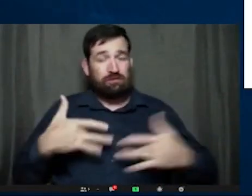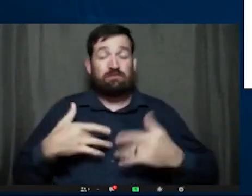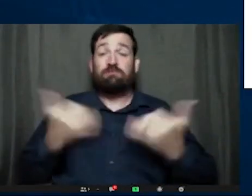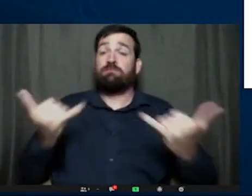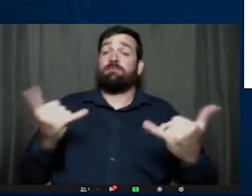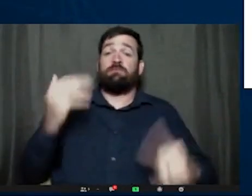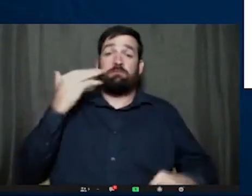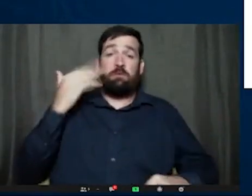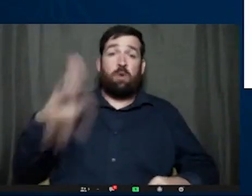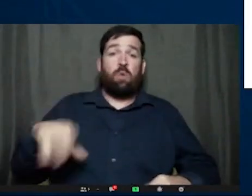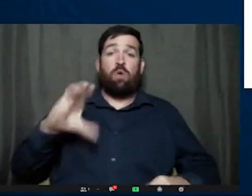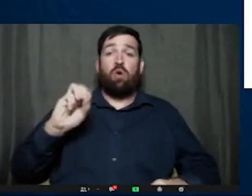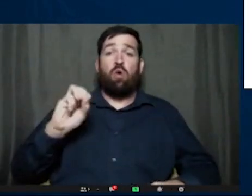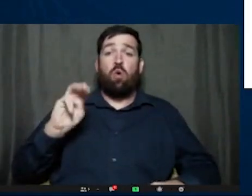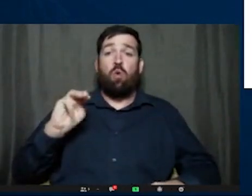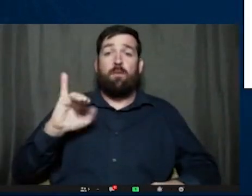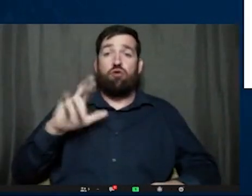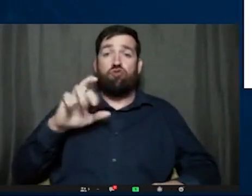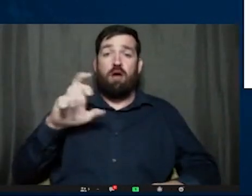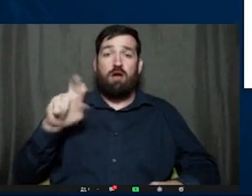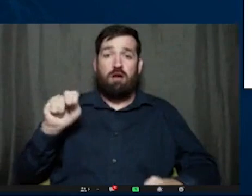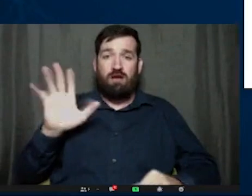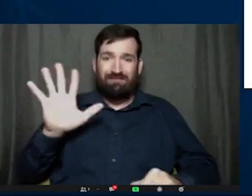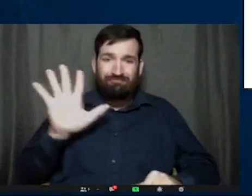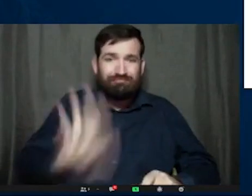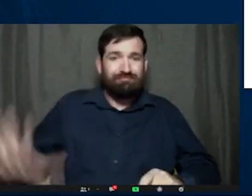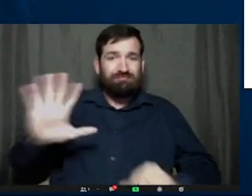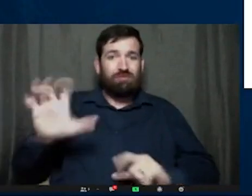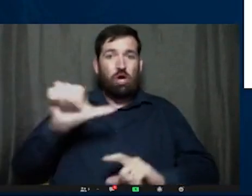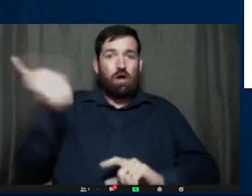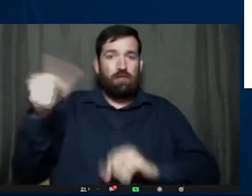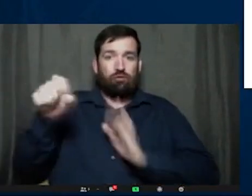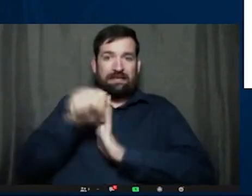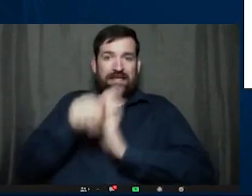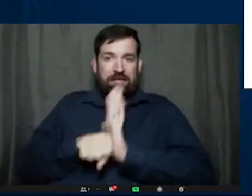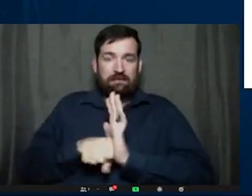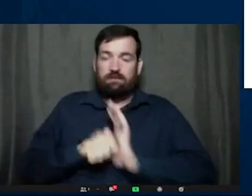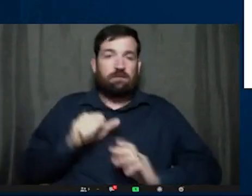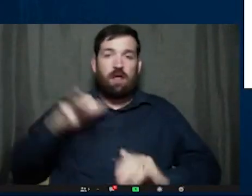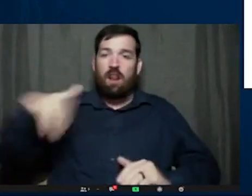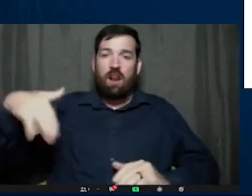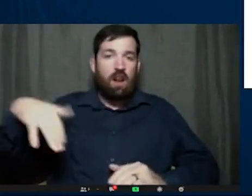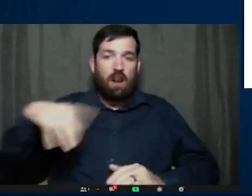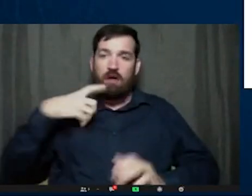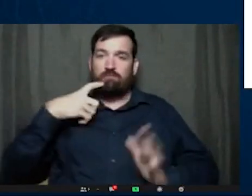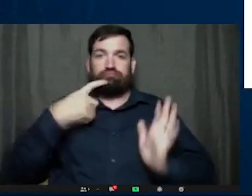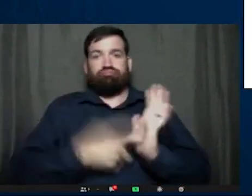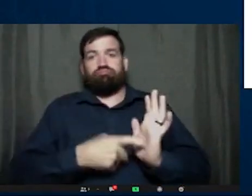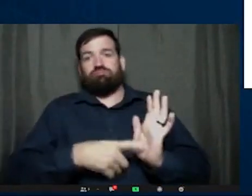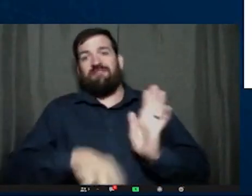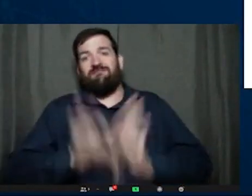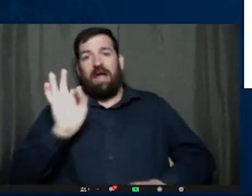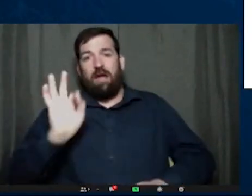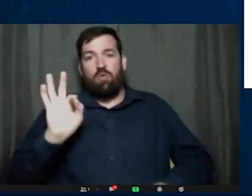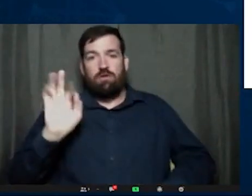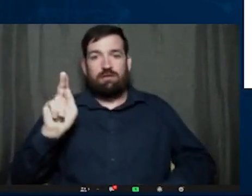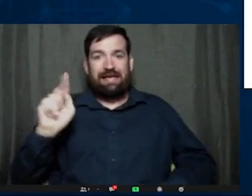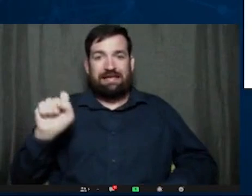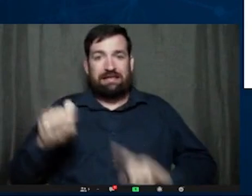of the states that surround us. It hasn't fully been identified in the state of Kansas, but there's no reason to suspect that it isn't